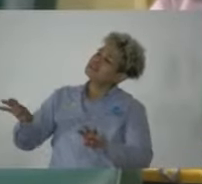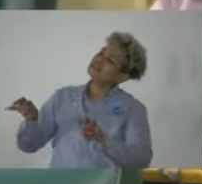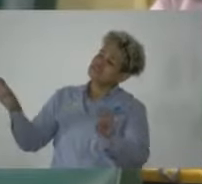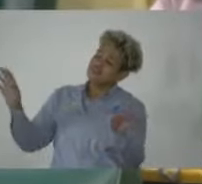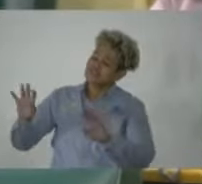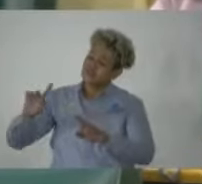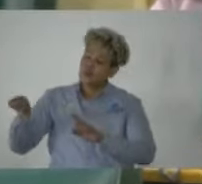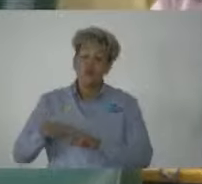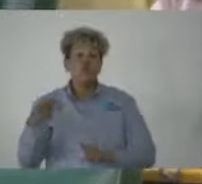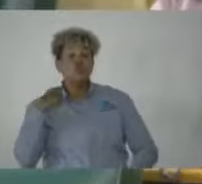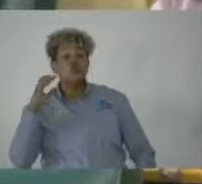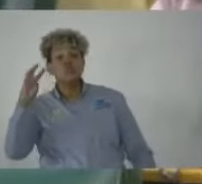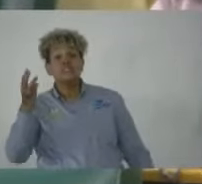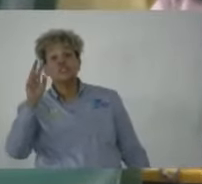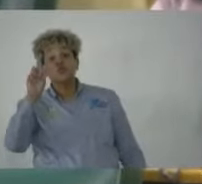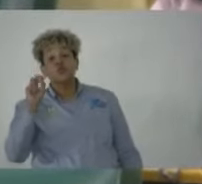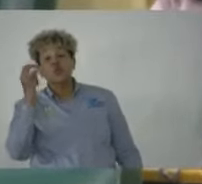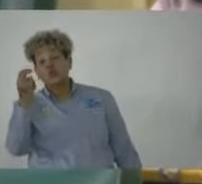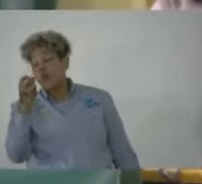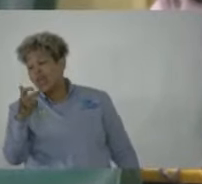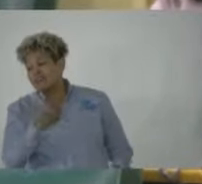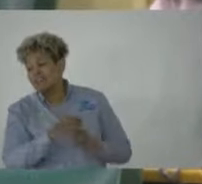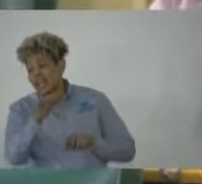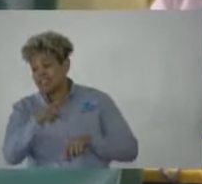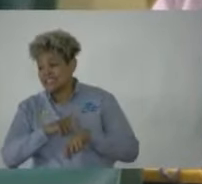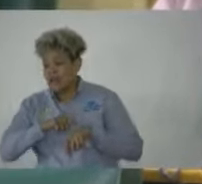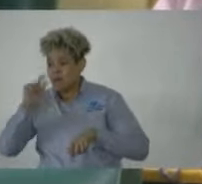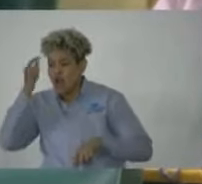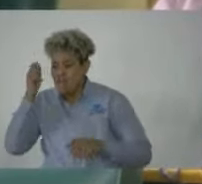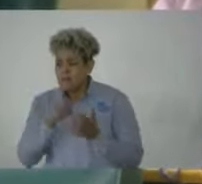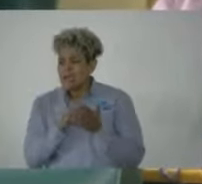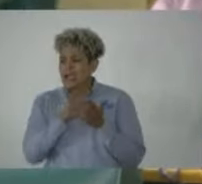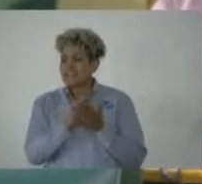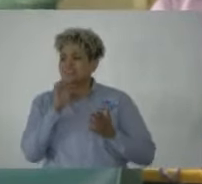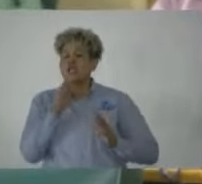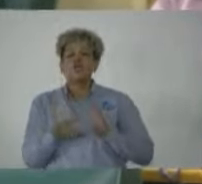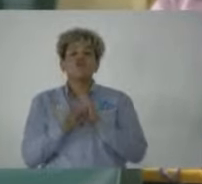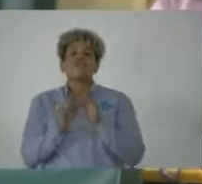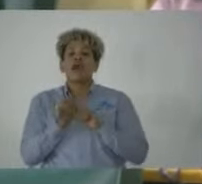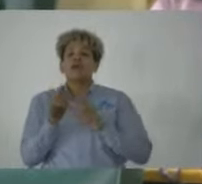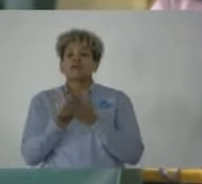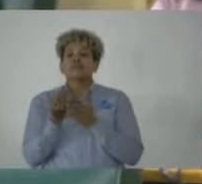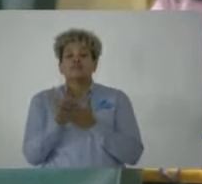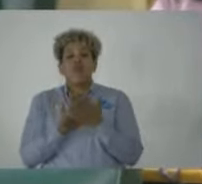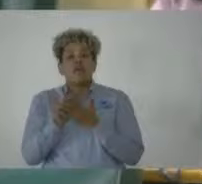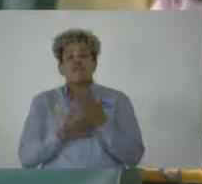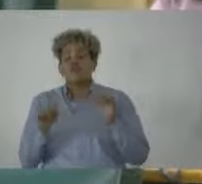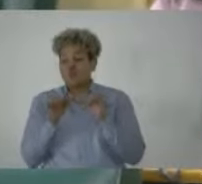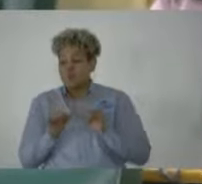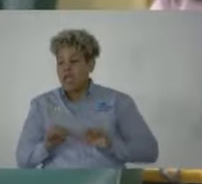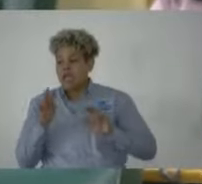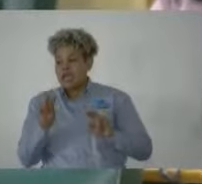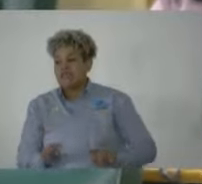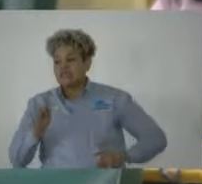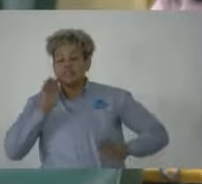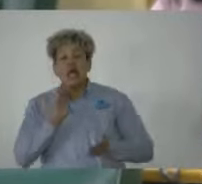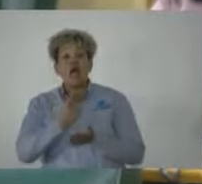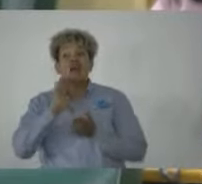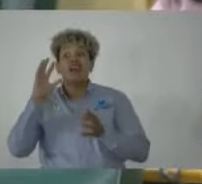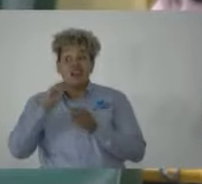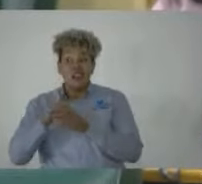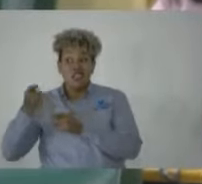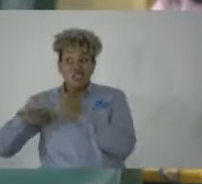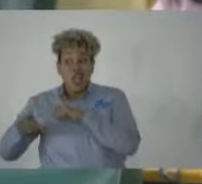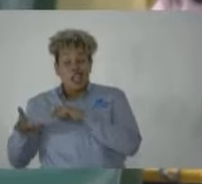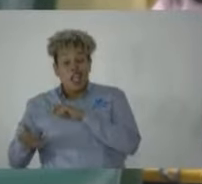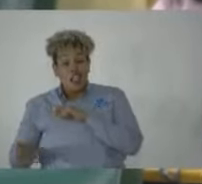On June 6, 2012, the then government tabled revised revenue measures that, among other